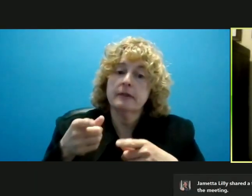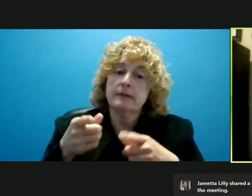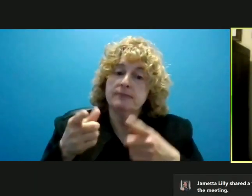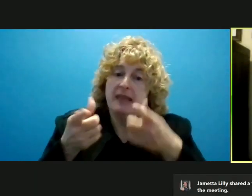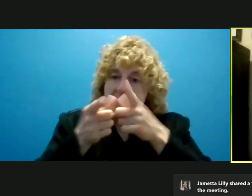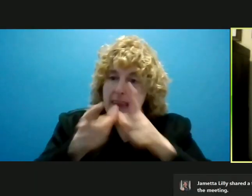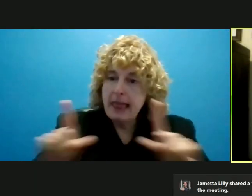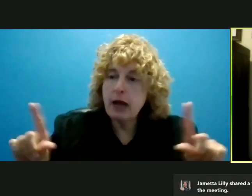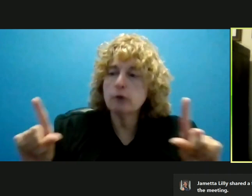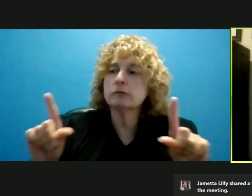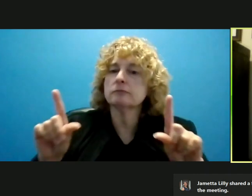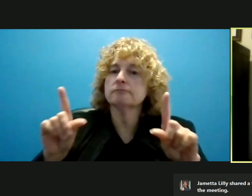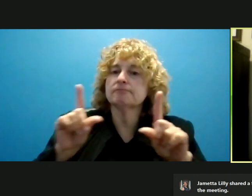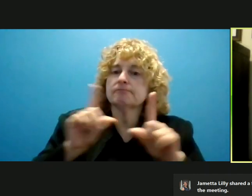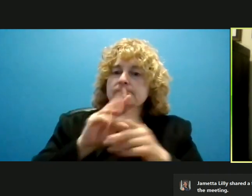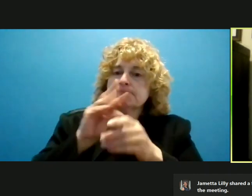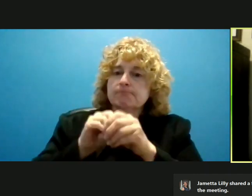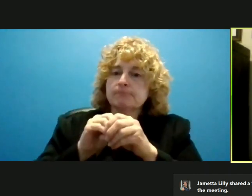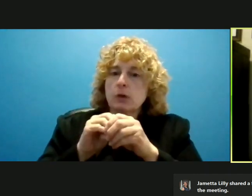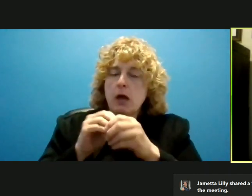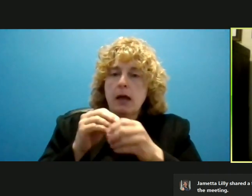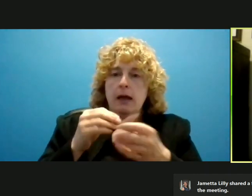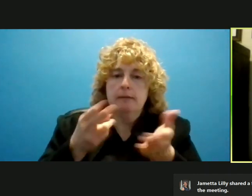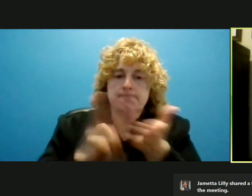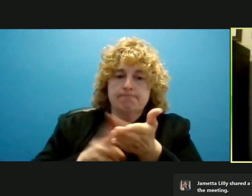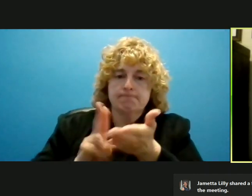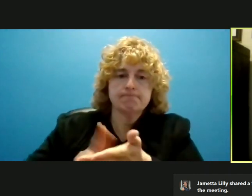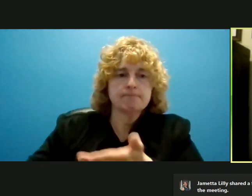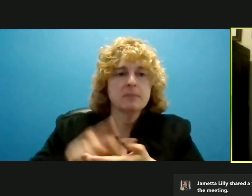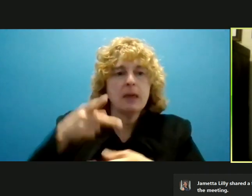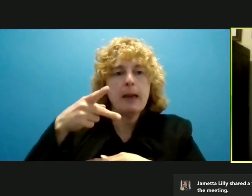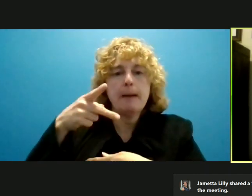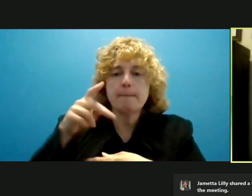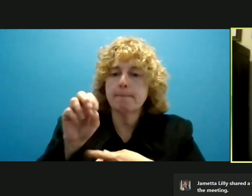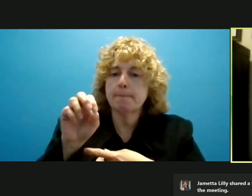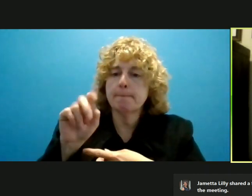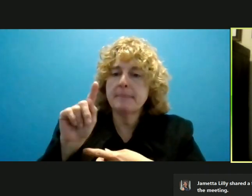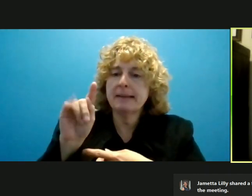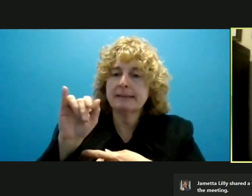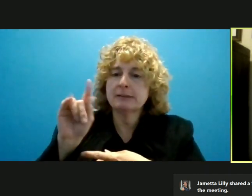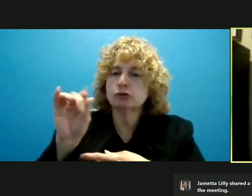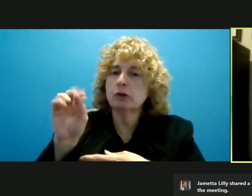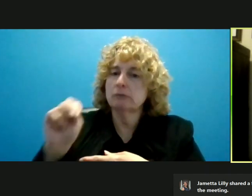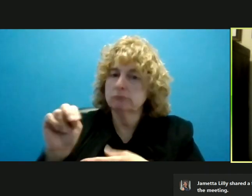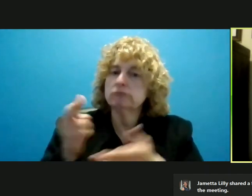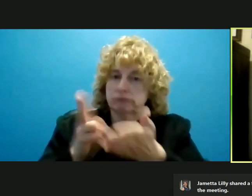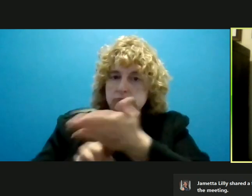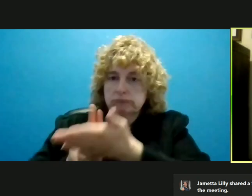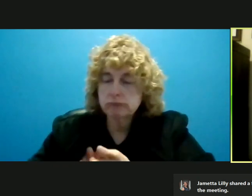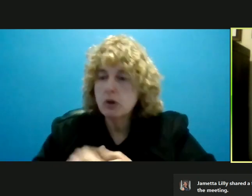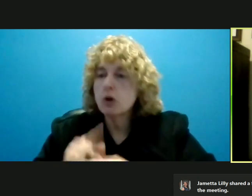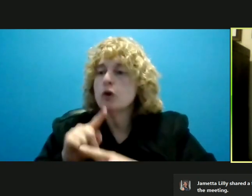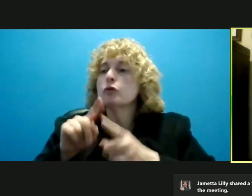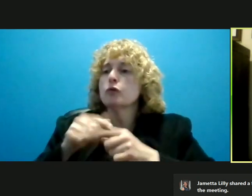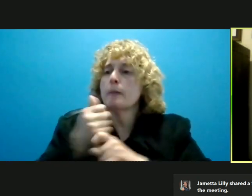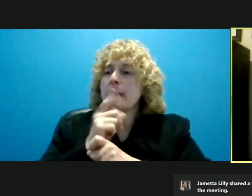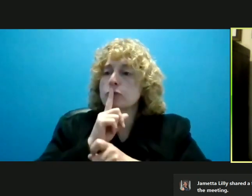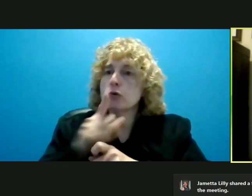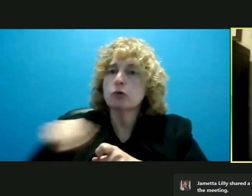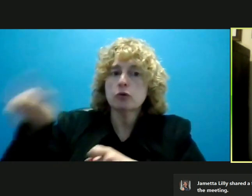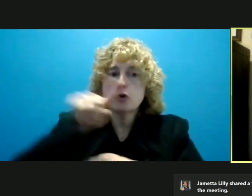they are asking folks to sign it. And really what this petition is, is to ensure that schools are providing,